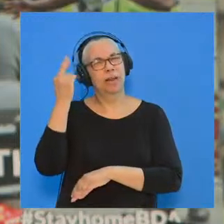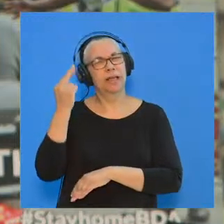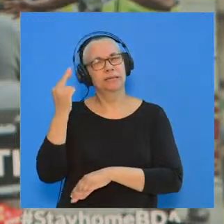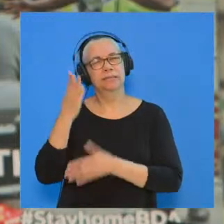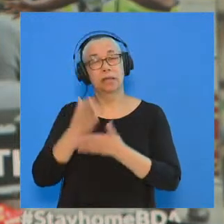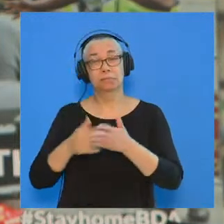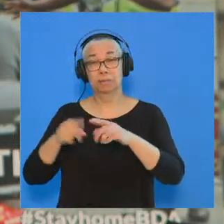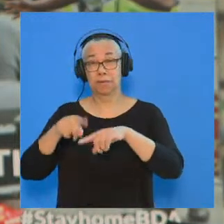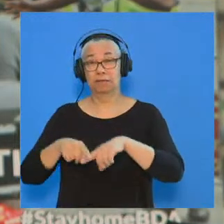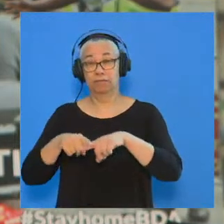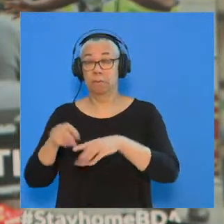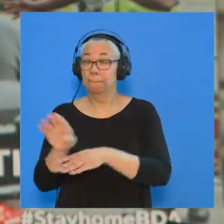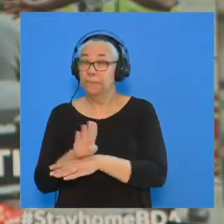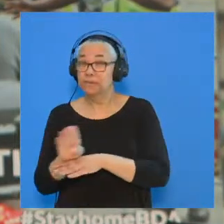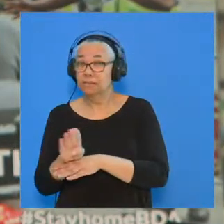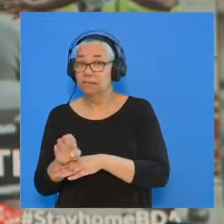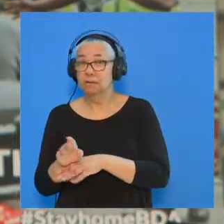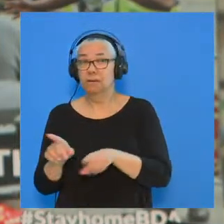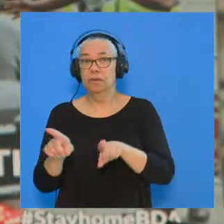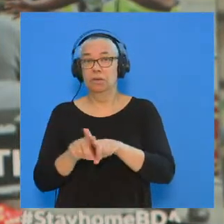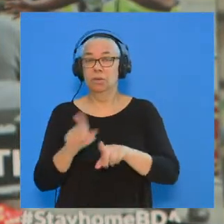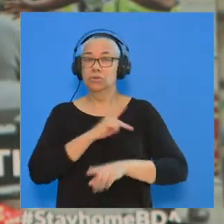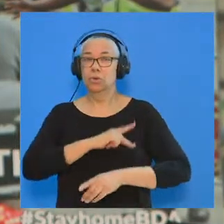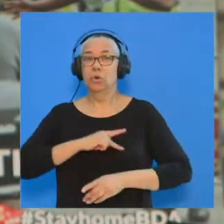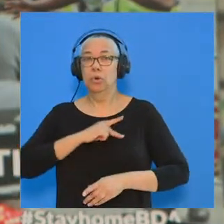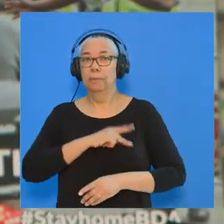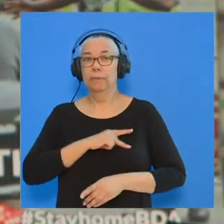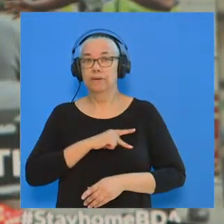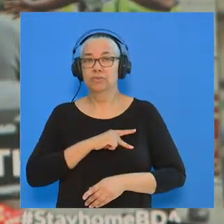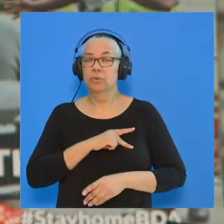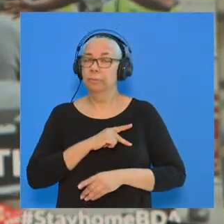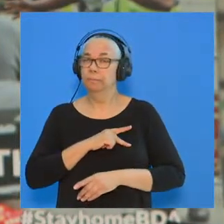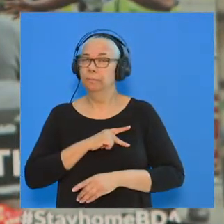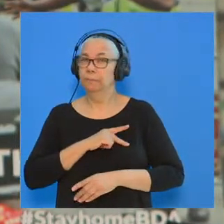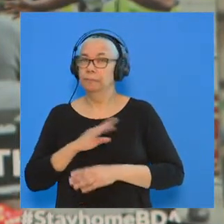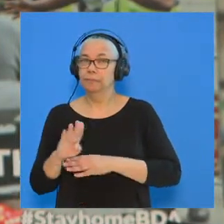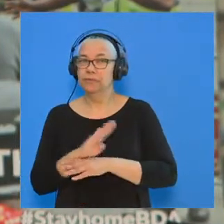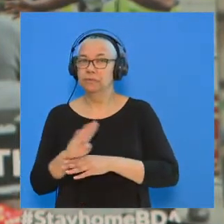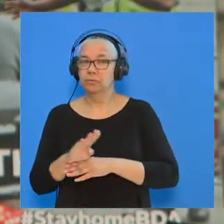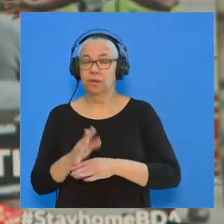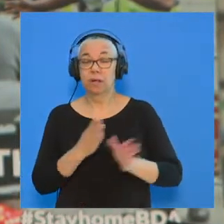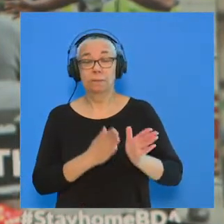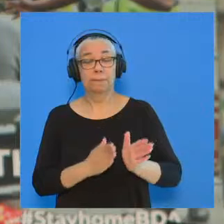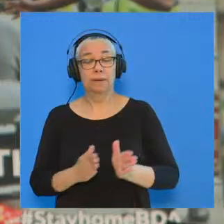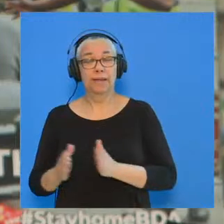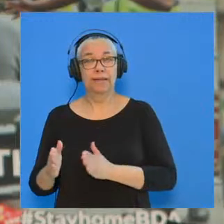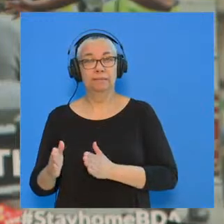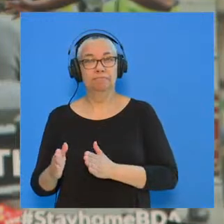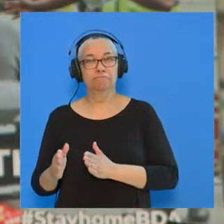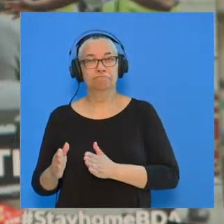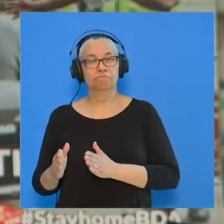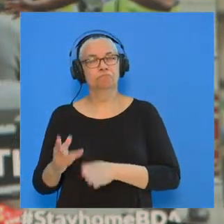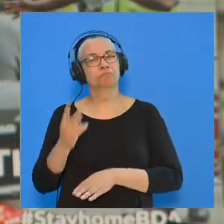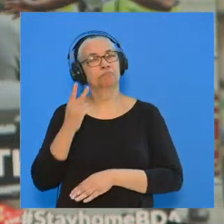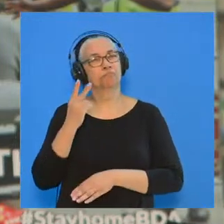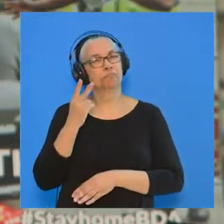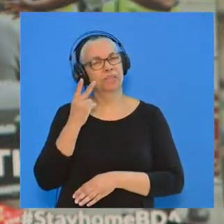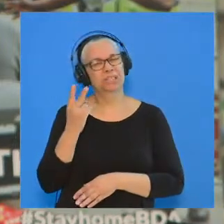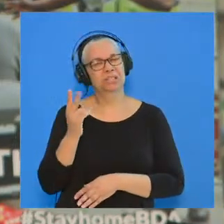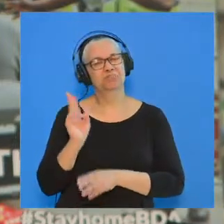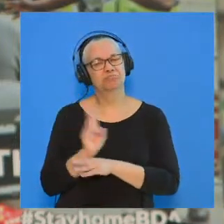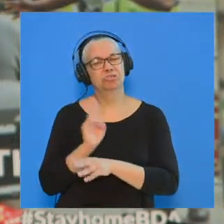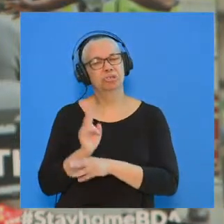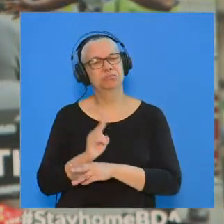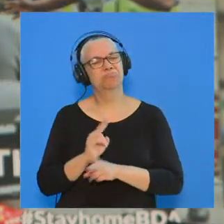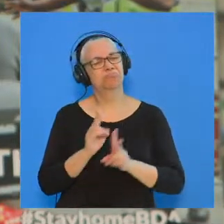personal elements of business and such. We have a plan in place that sees us using alternate means, cargo